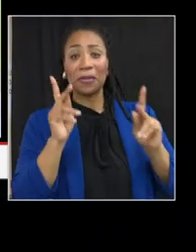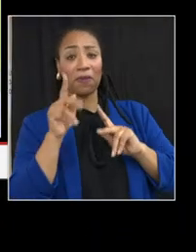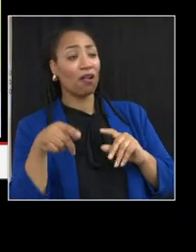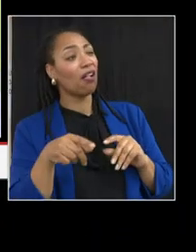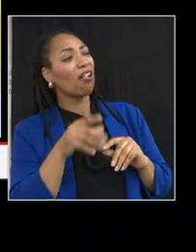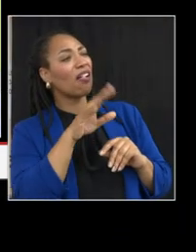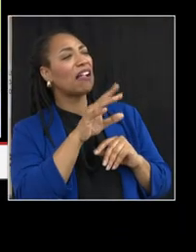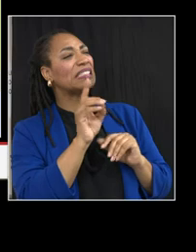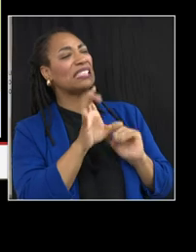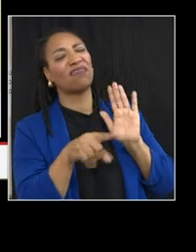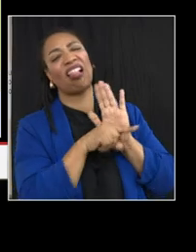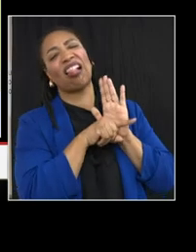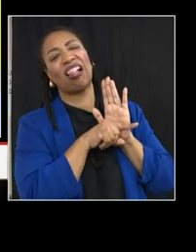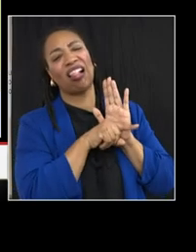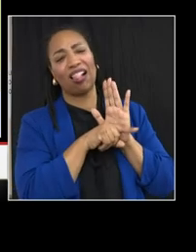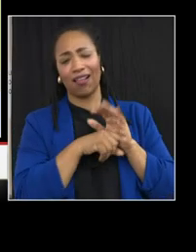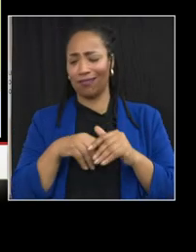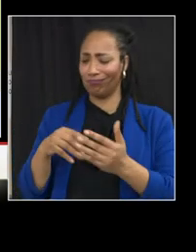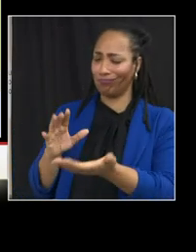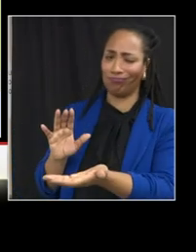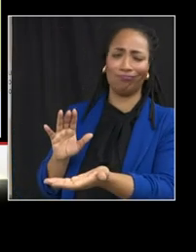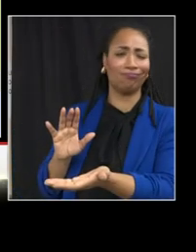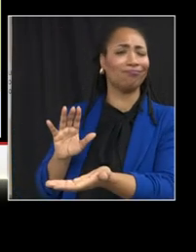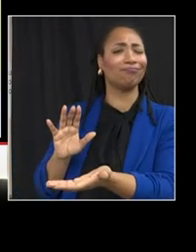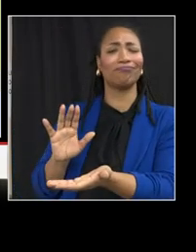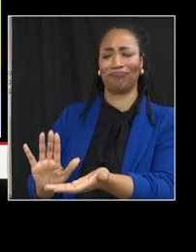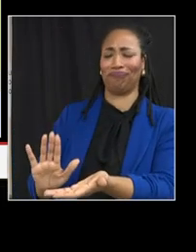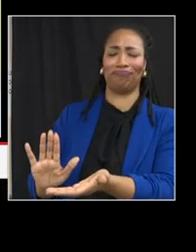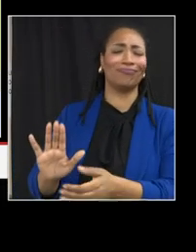best city in the world.